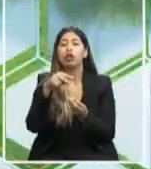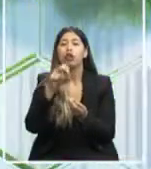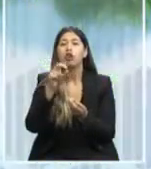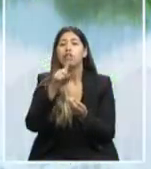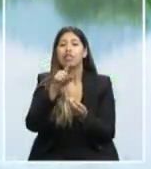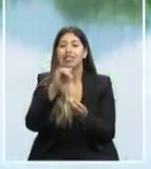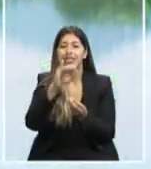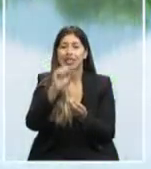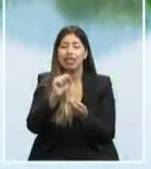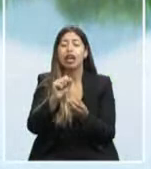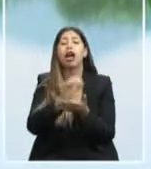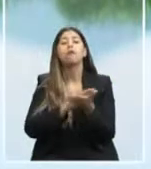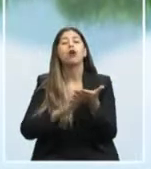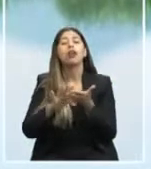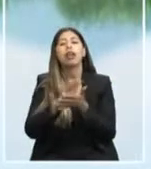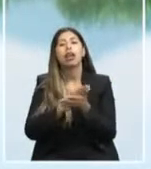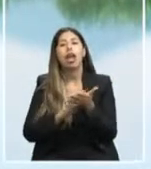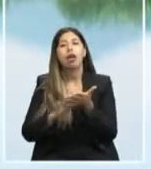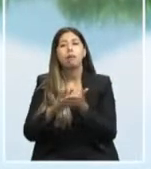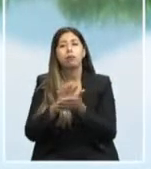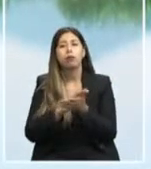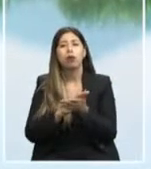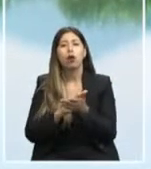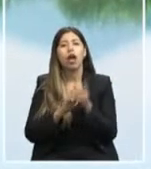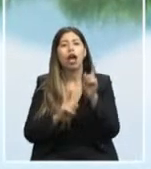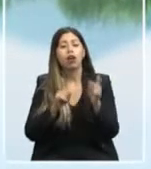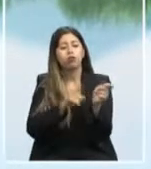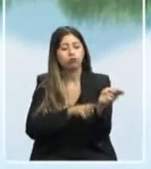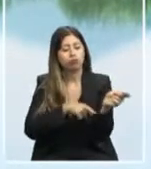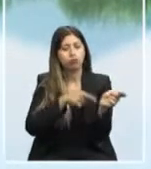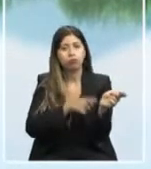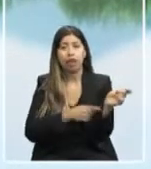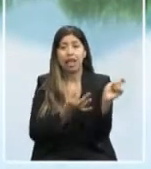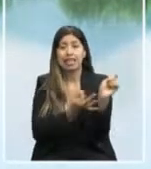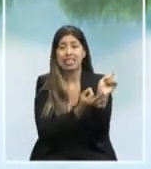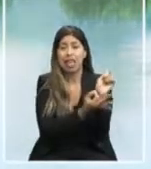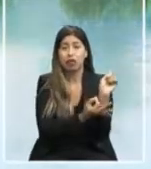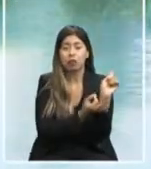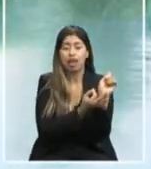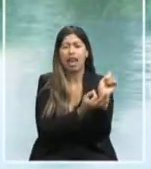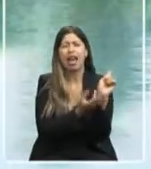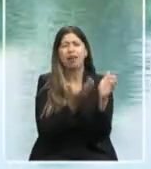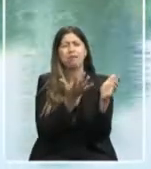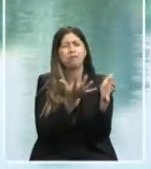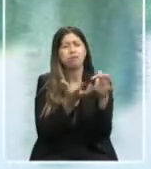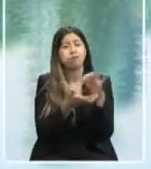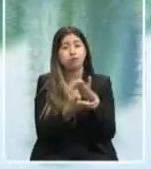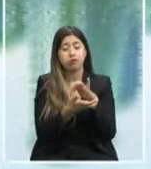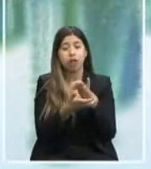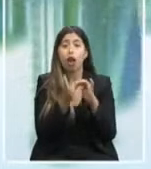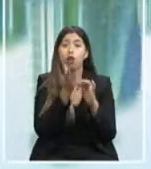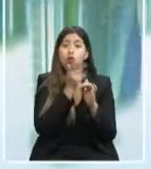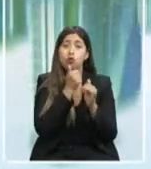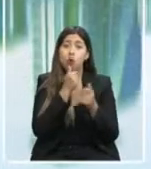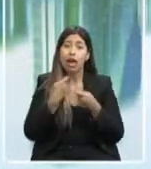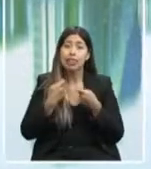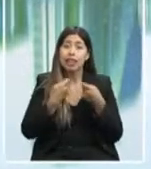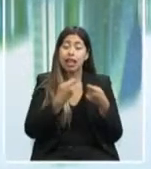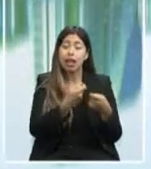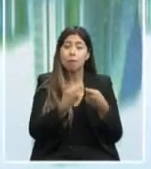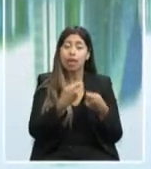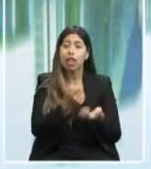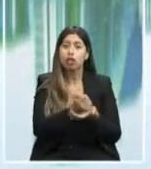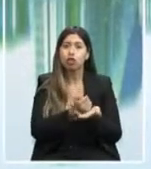malformed, if they will not receive treatment, they probably die quite fast. However, the